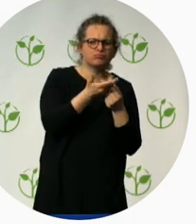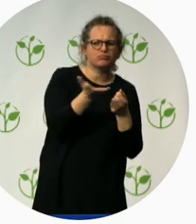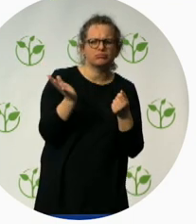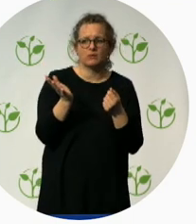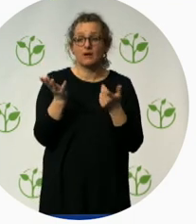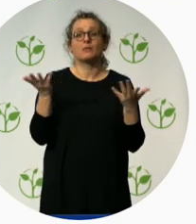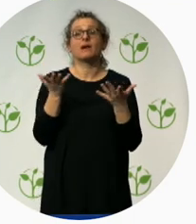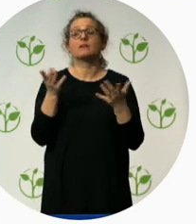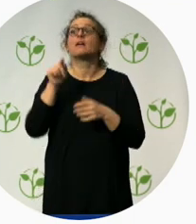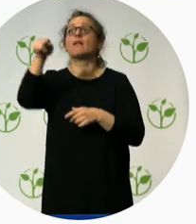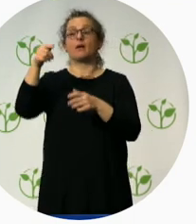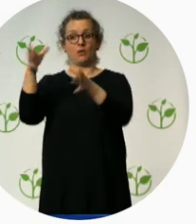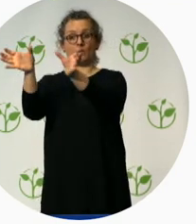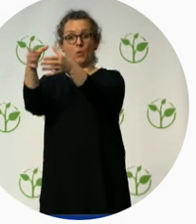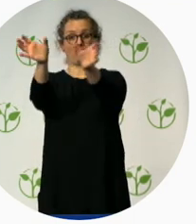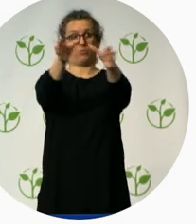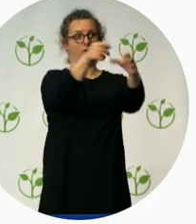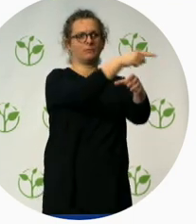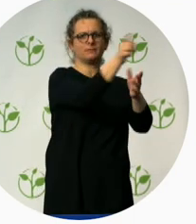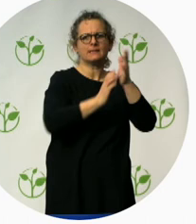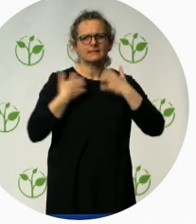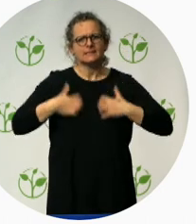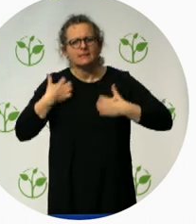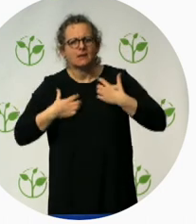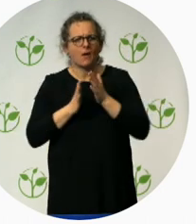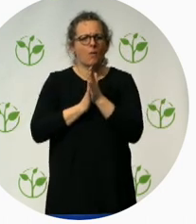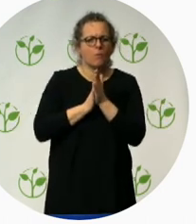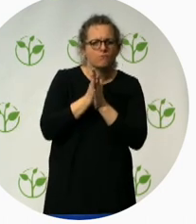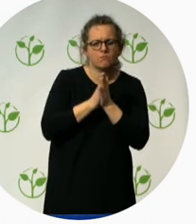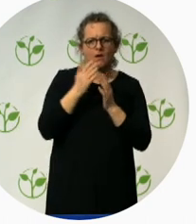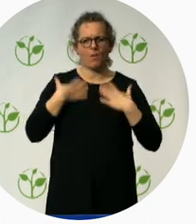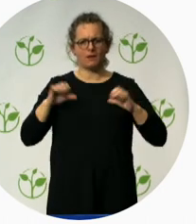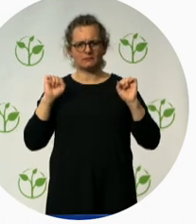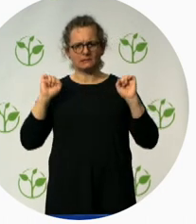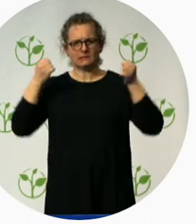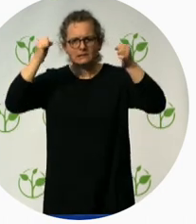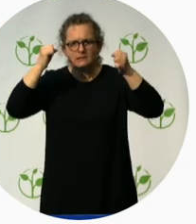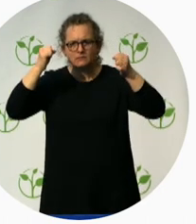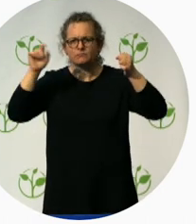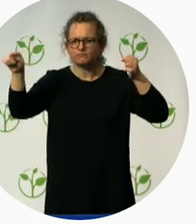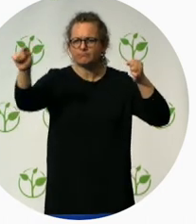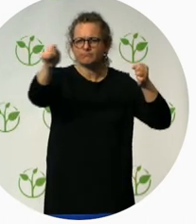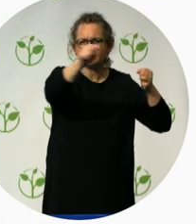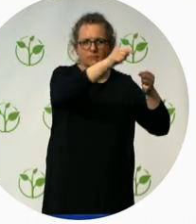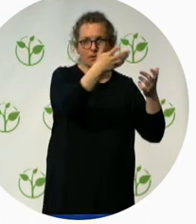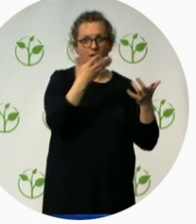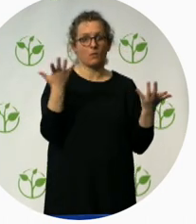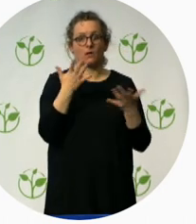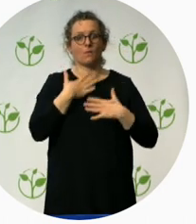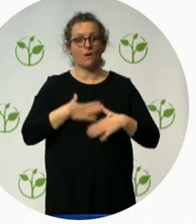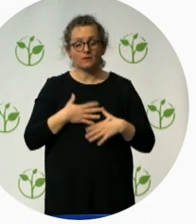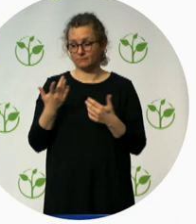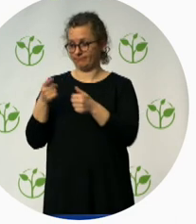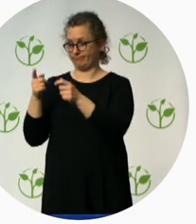whole thing, otherwise it doesn't work. So, for instance, the health sector, the education sector, public sector, but also the people with disabilities